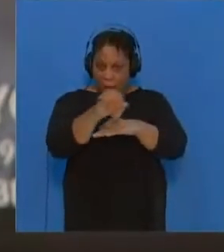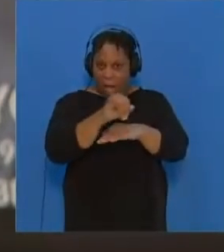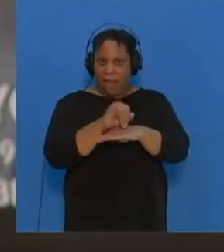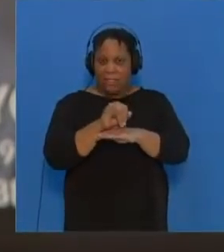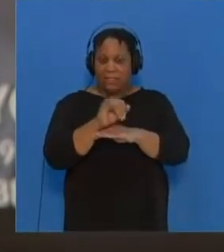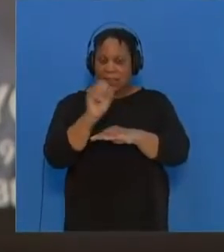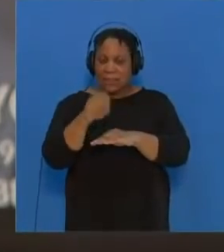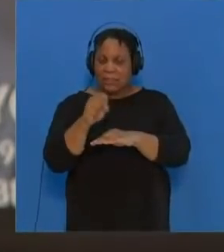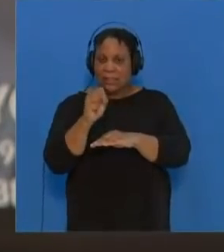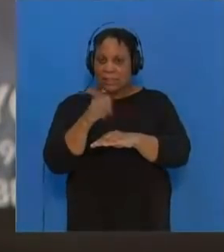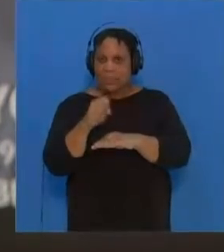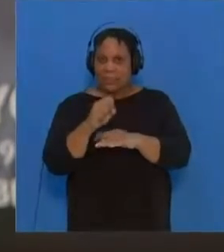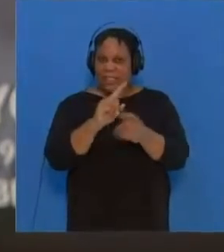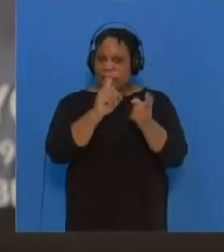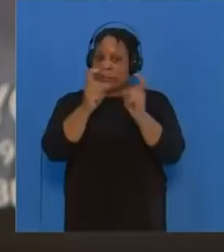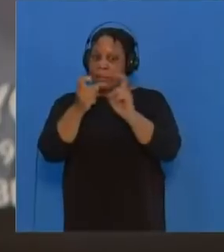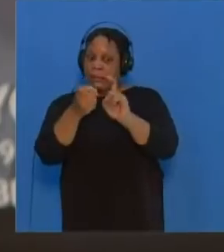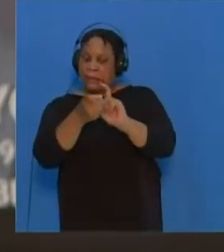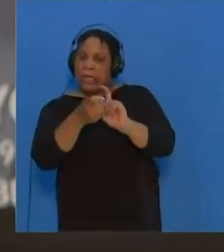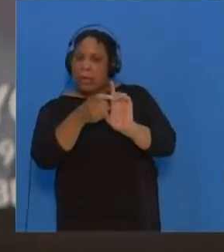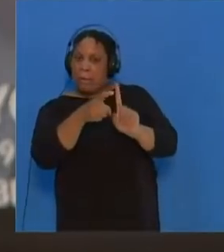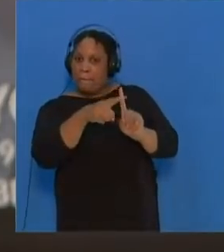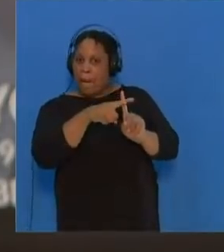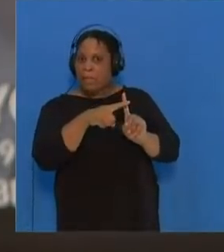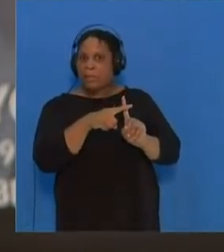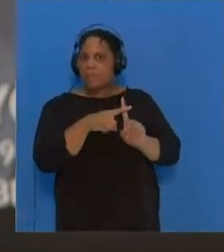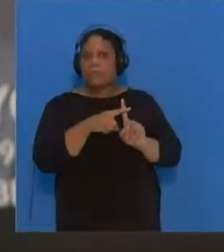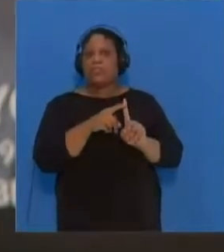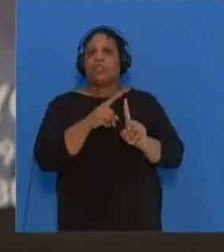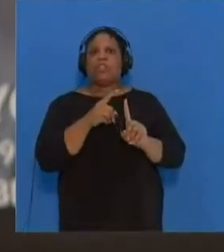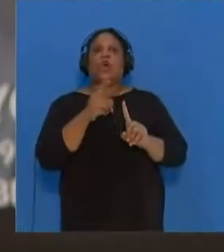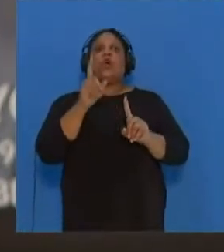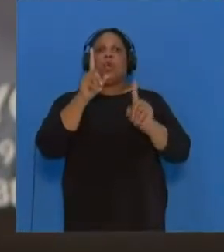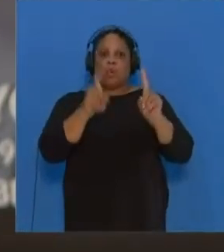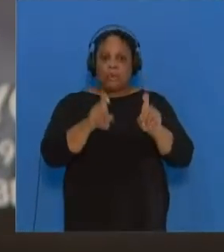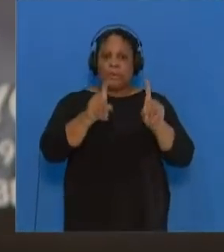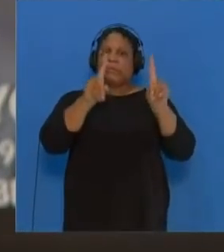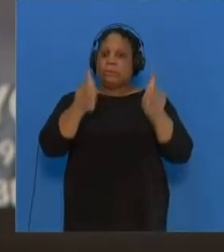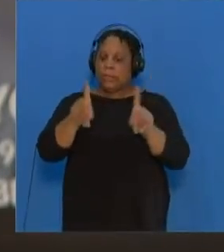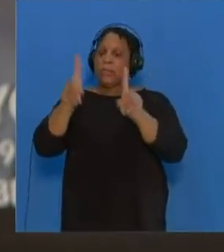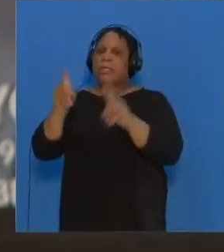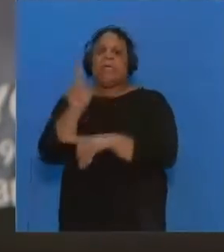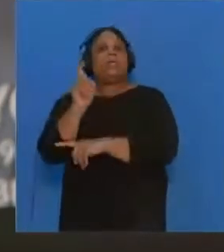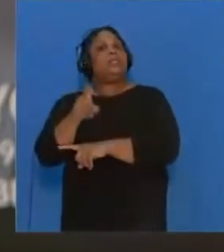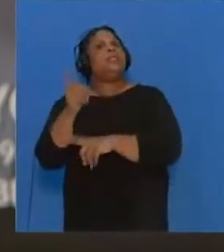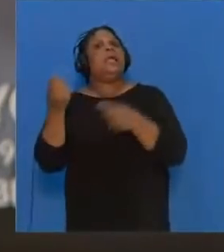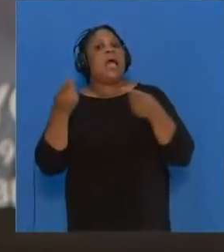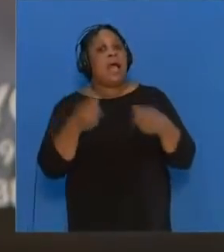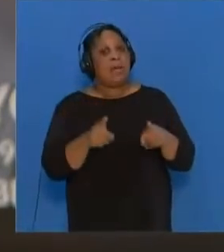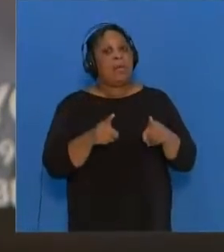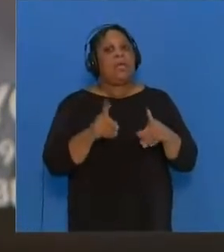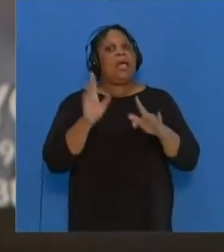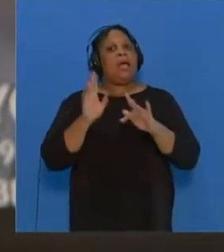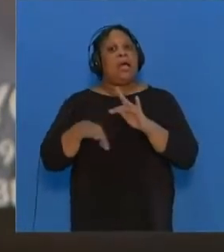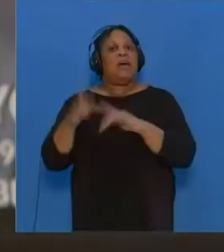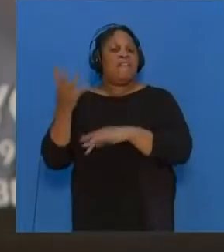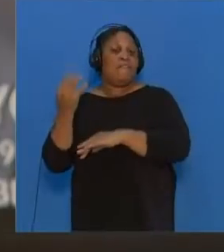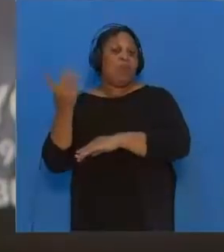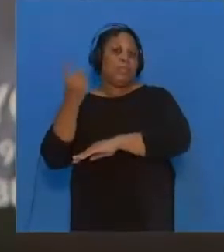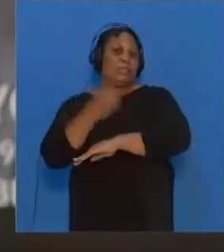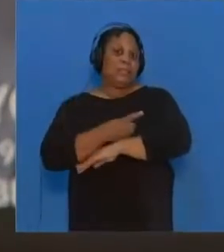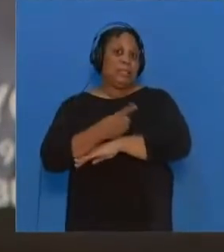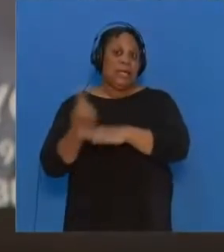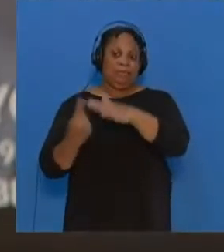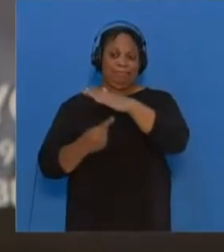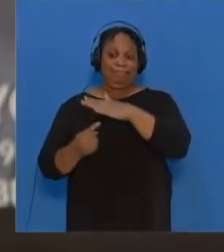could actually convert to positive at any time. So subsequent tests are necessary. And in the absence of that, a 14-day quarantine